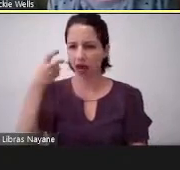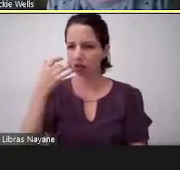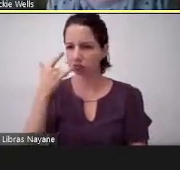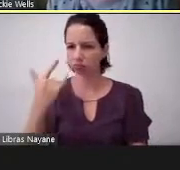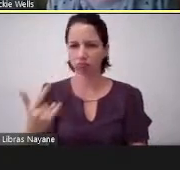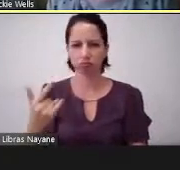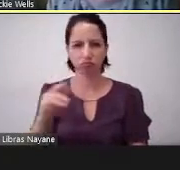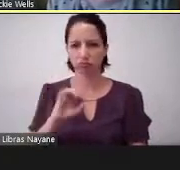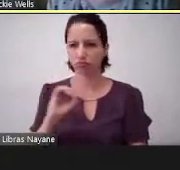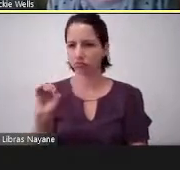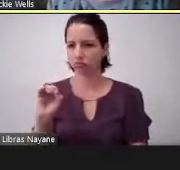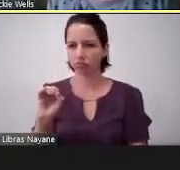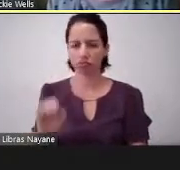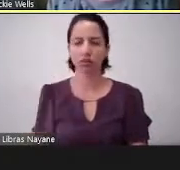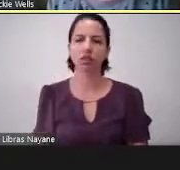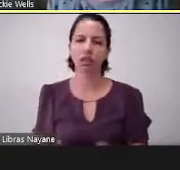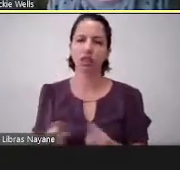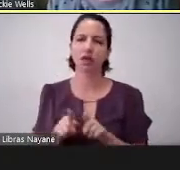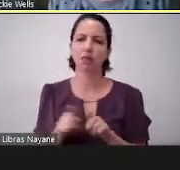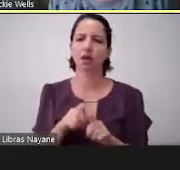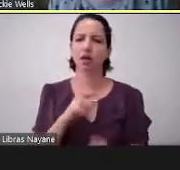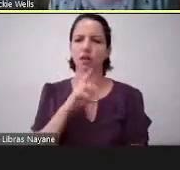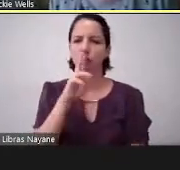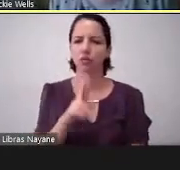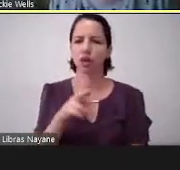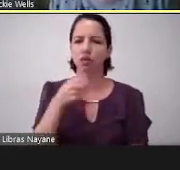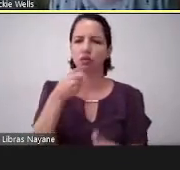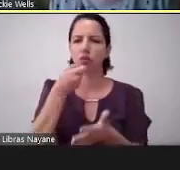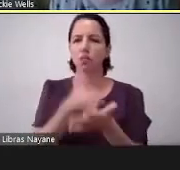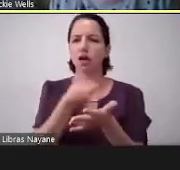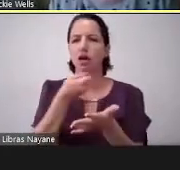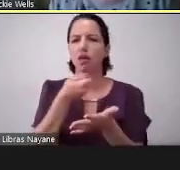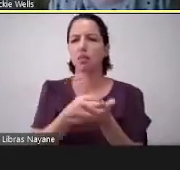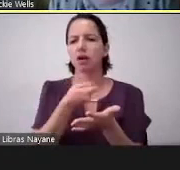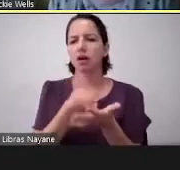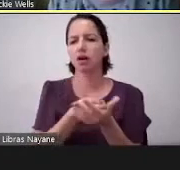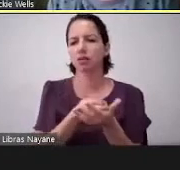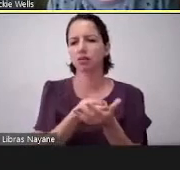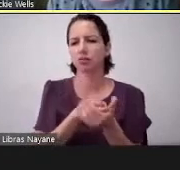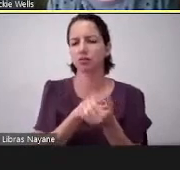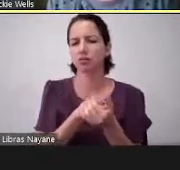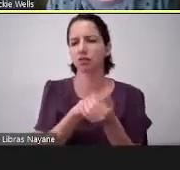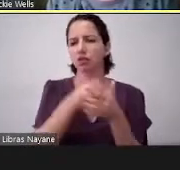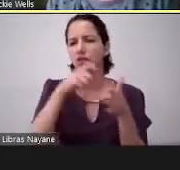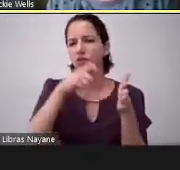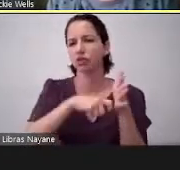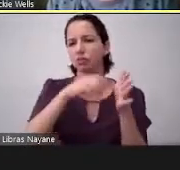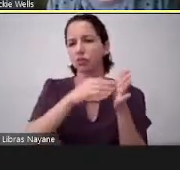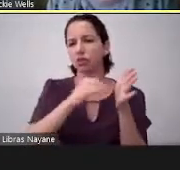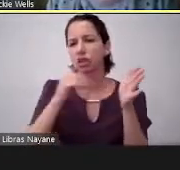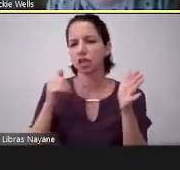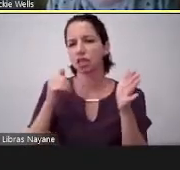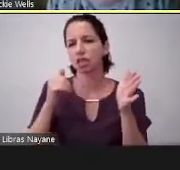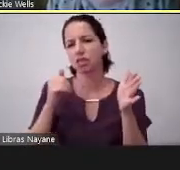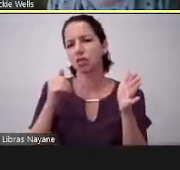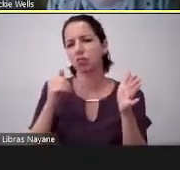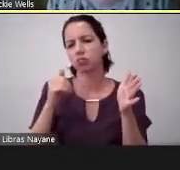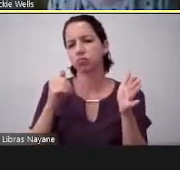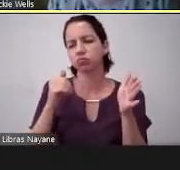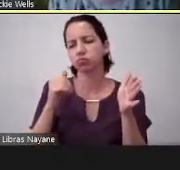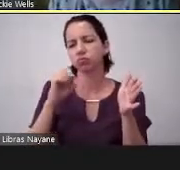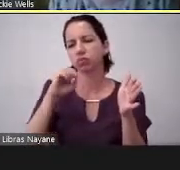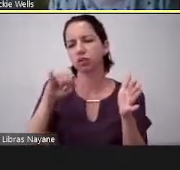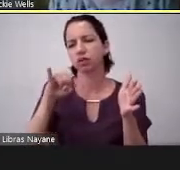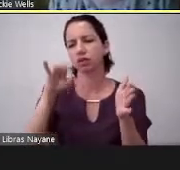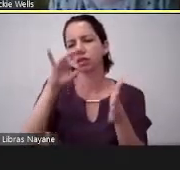saver on the employer contribution at a point where they don't have any access to that money. And for the